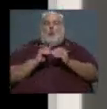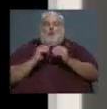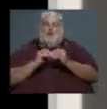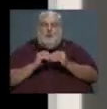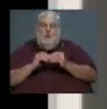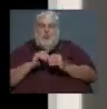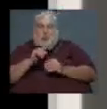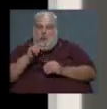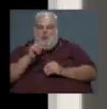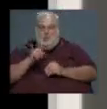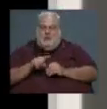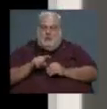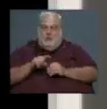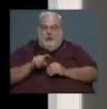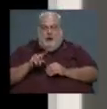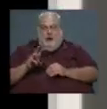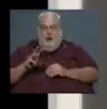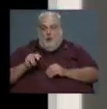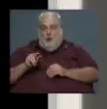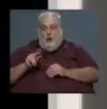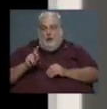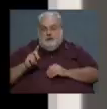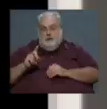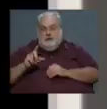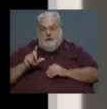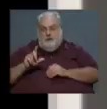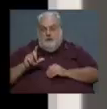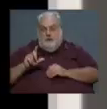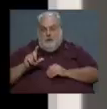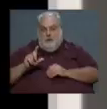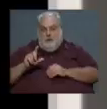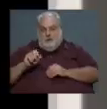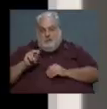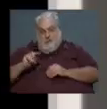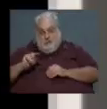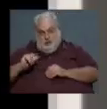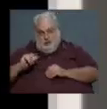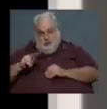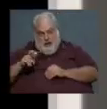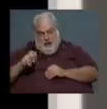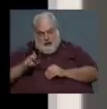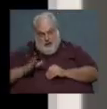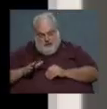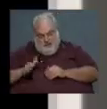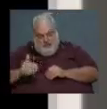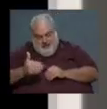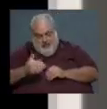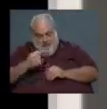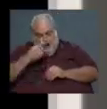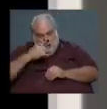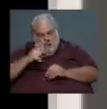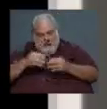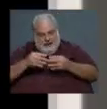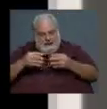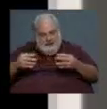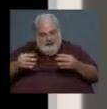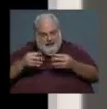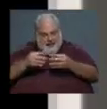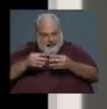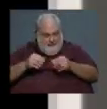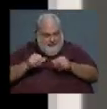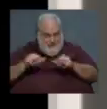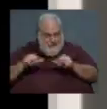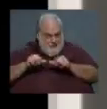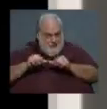it looks like you have circulation from Winston Drive through a gated facility, and